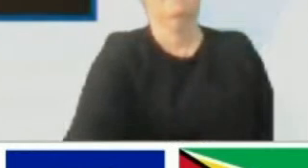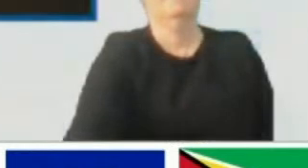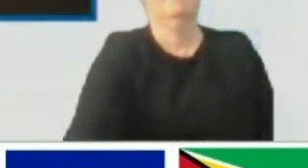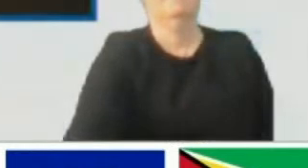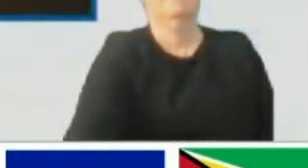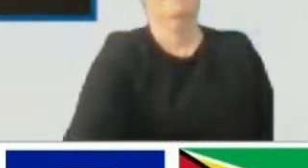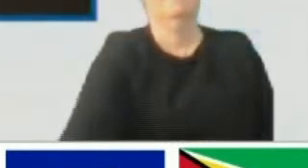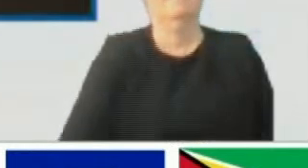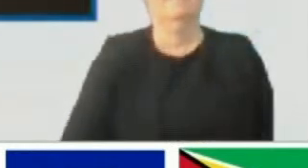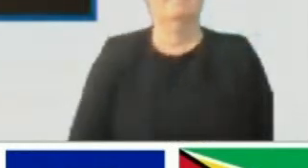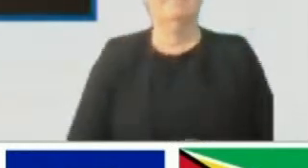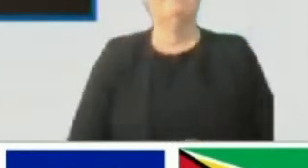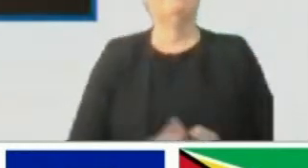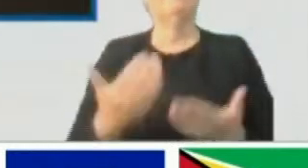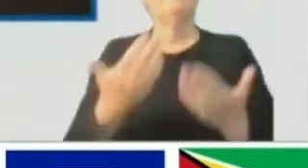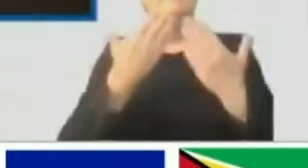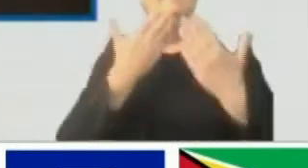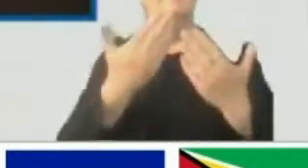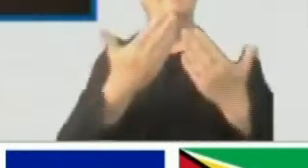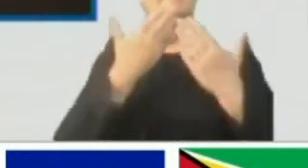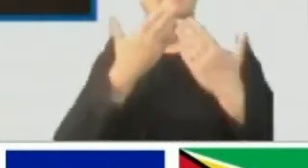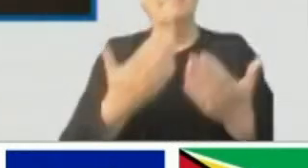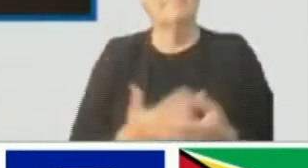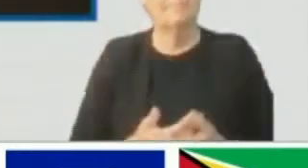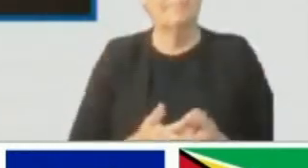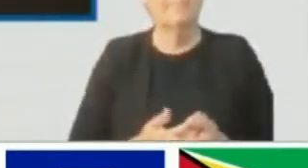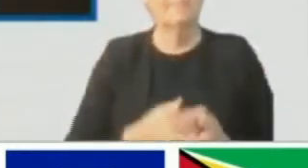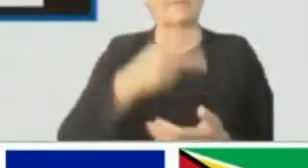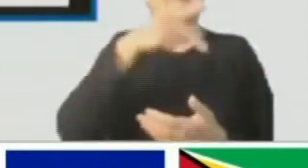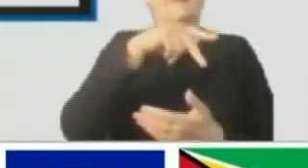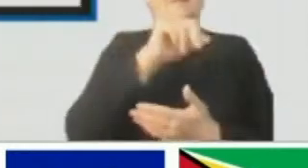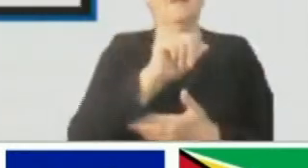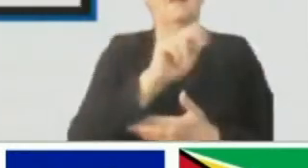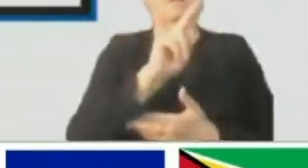Honorable Omar Davis,